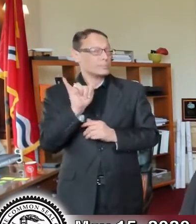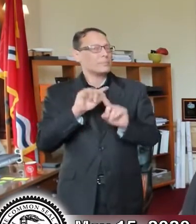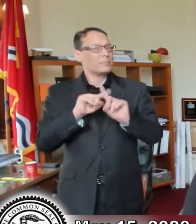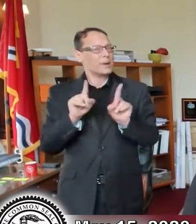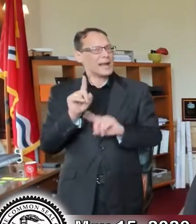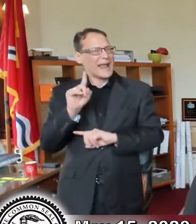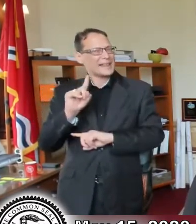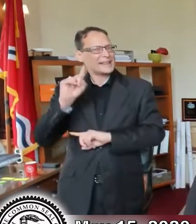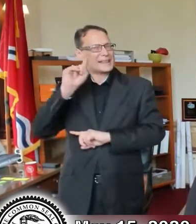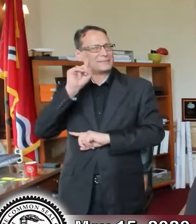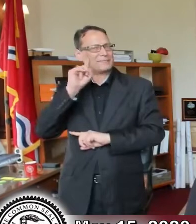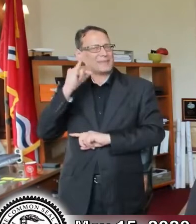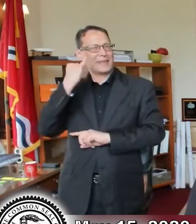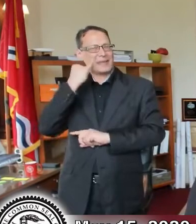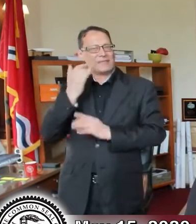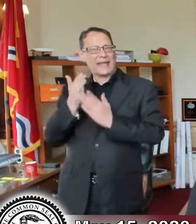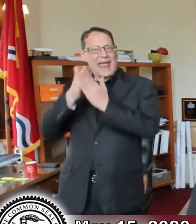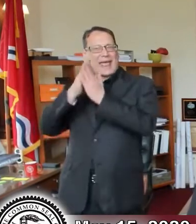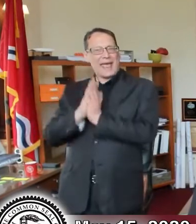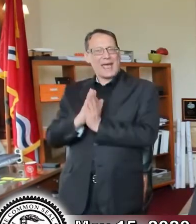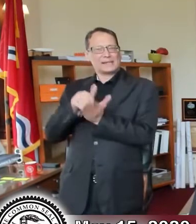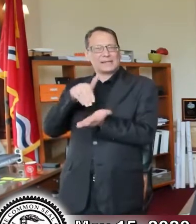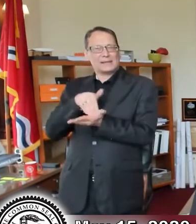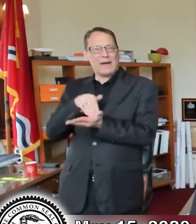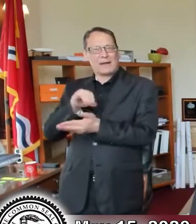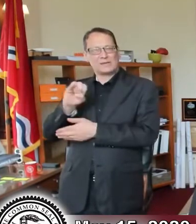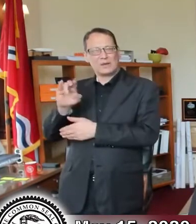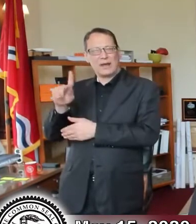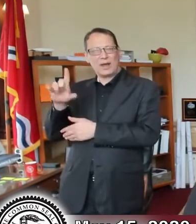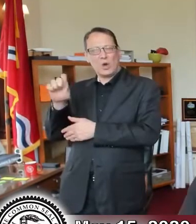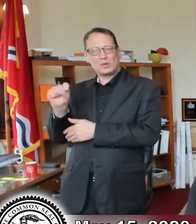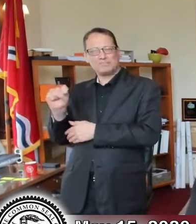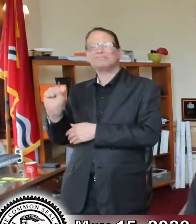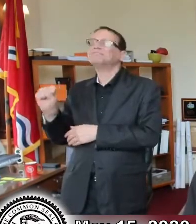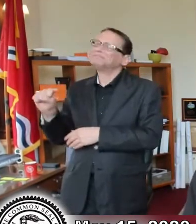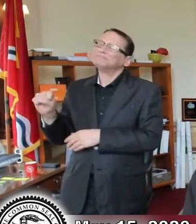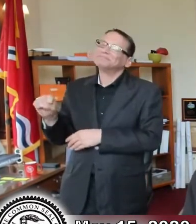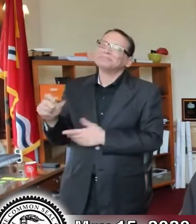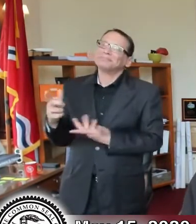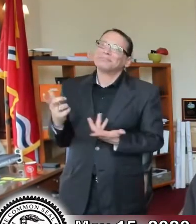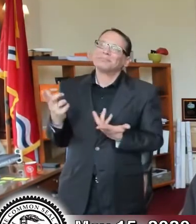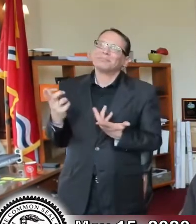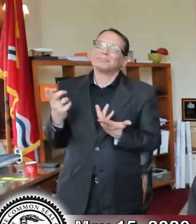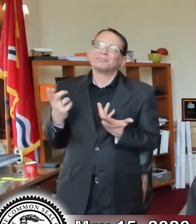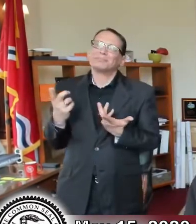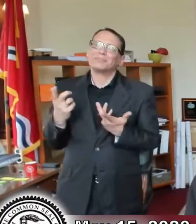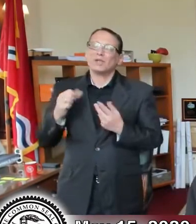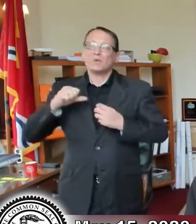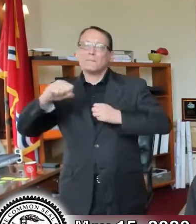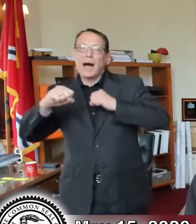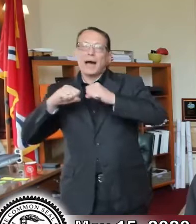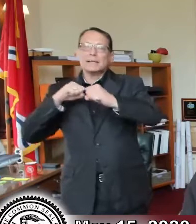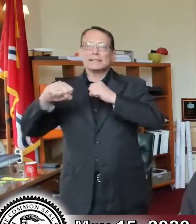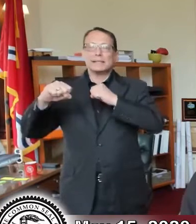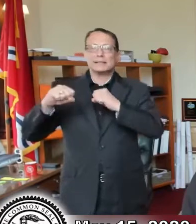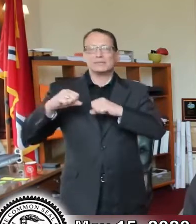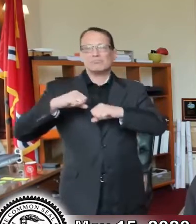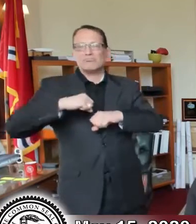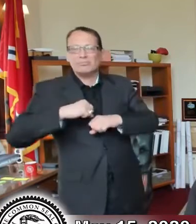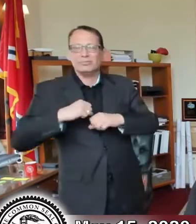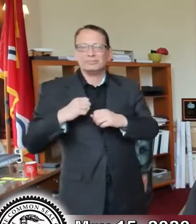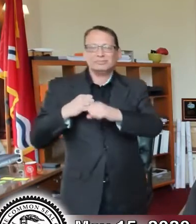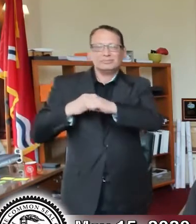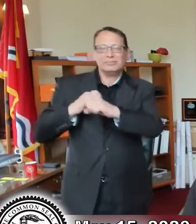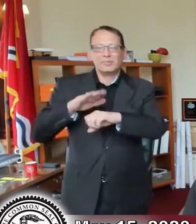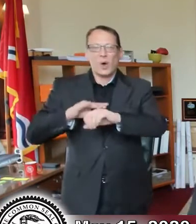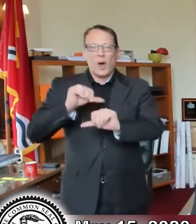think if we were to ask Dr. Eccles, I think, yeah, a boxing club is a gym. I mean, you're boxing on each other, leaning on each